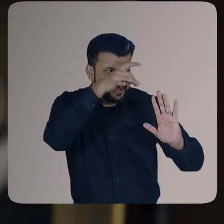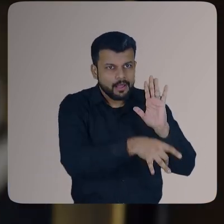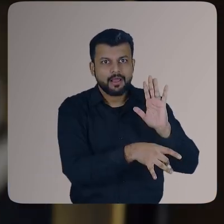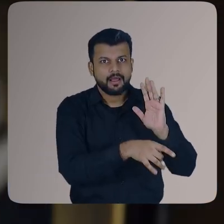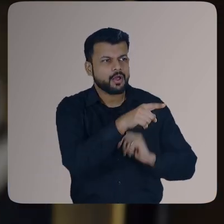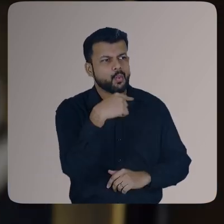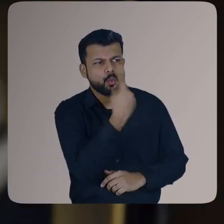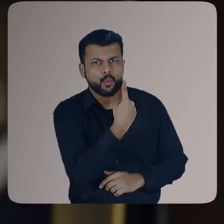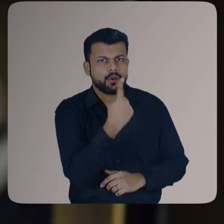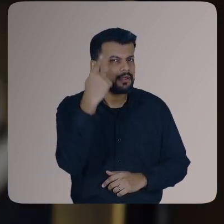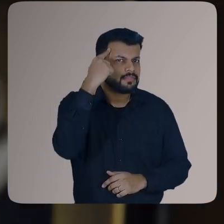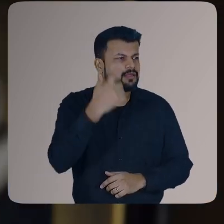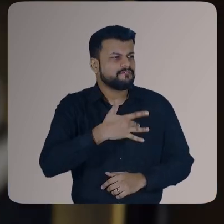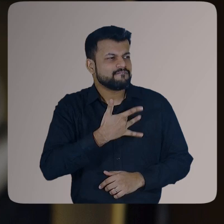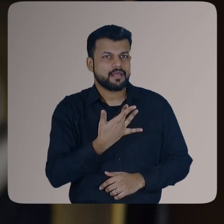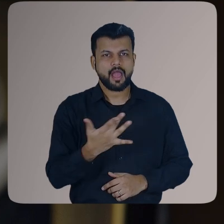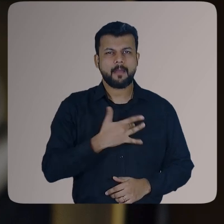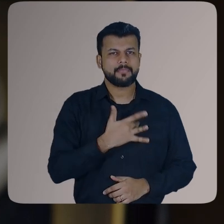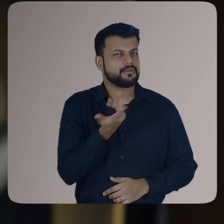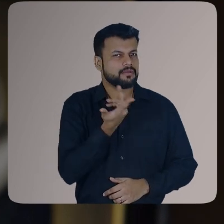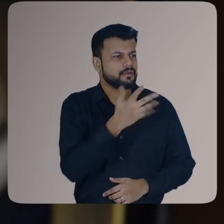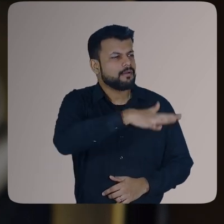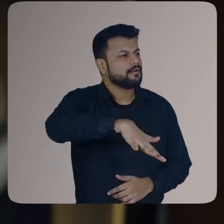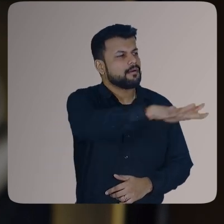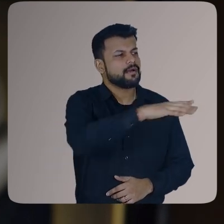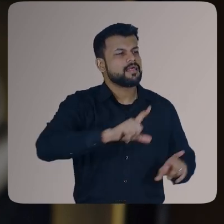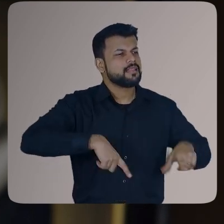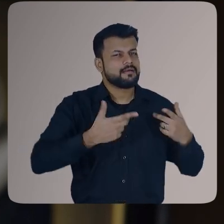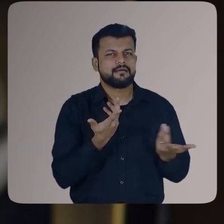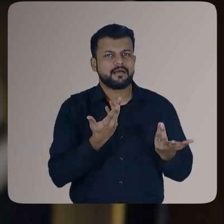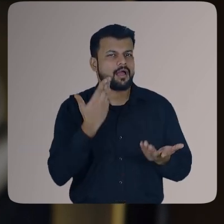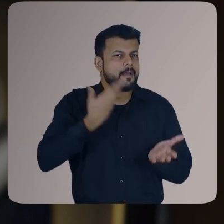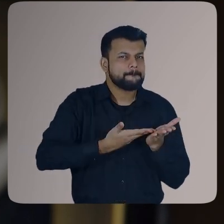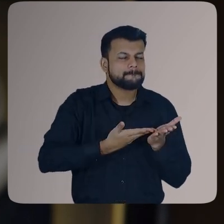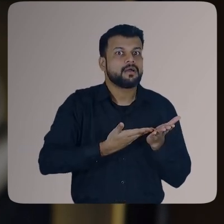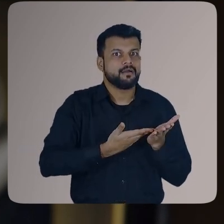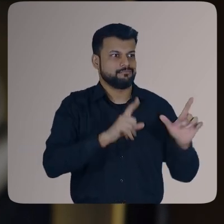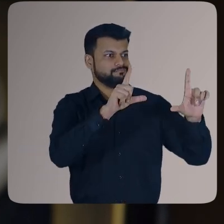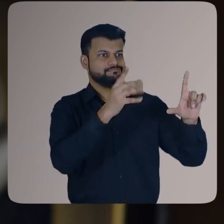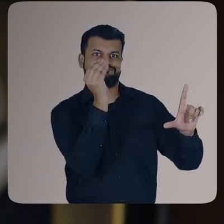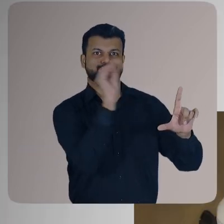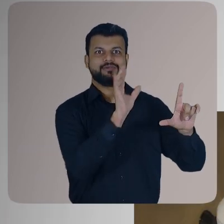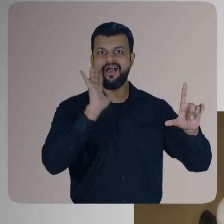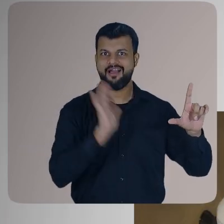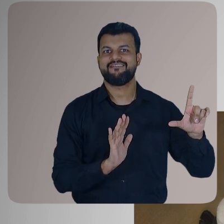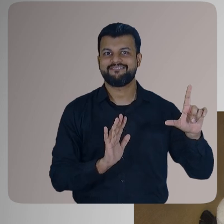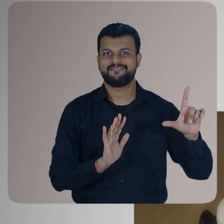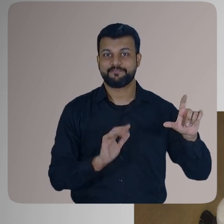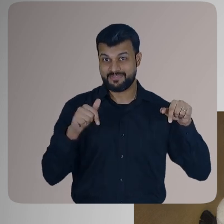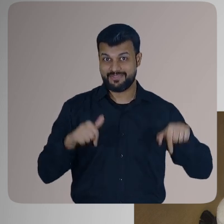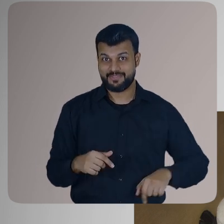their external appearance, a sense of their personality, and a hint of the world in which they lived. The